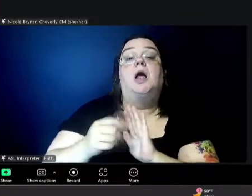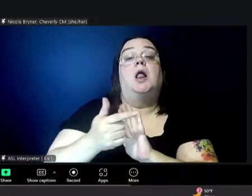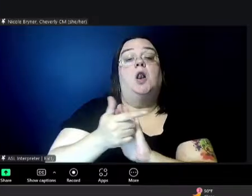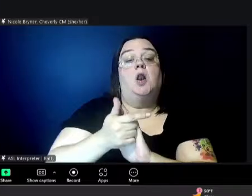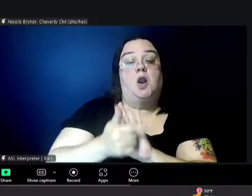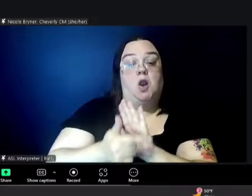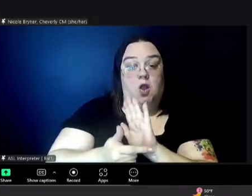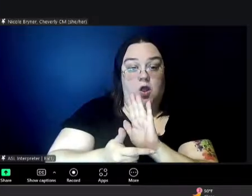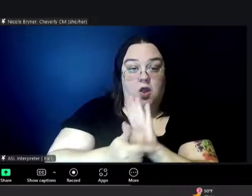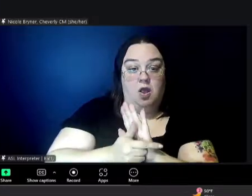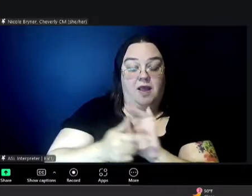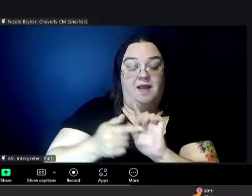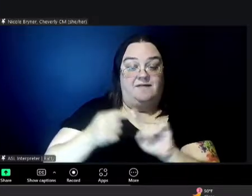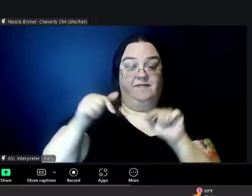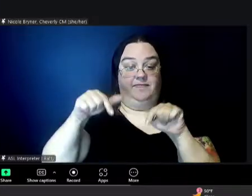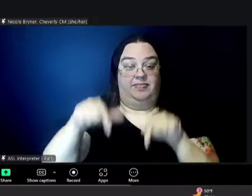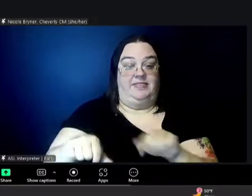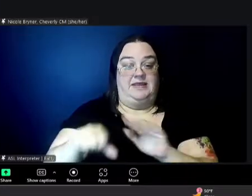this state